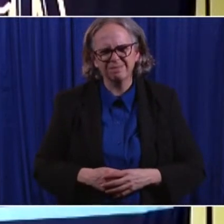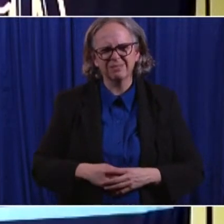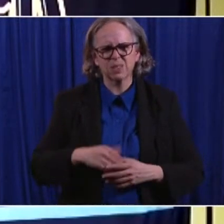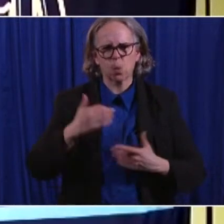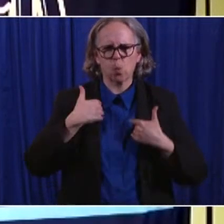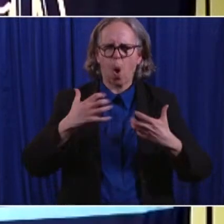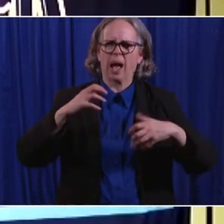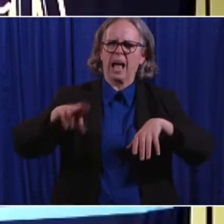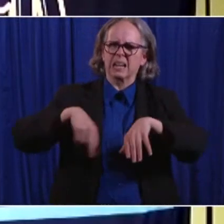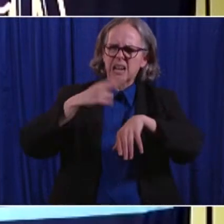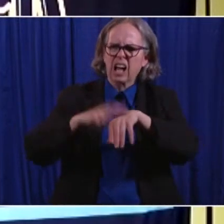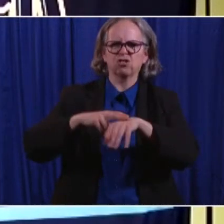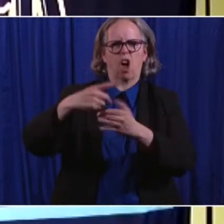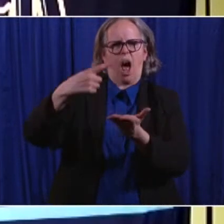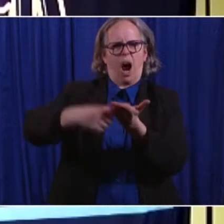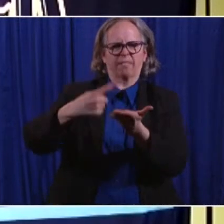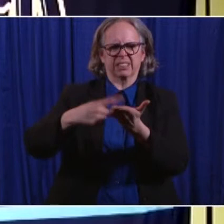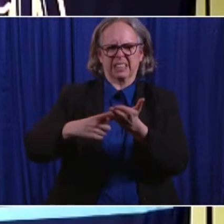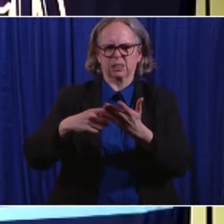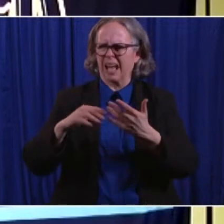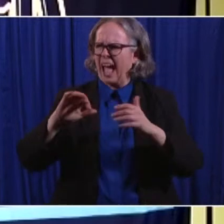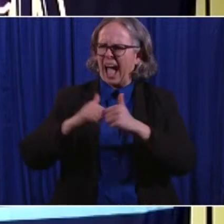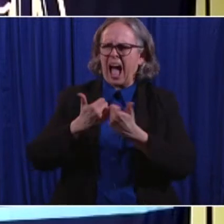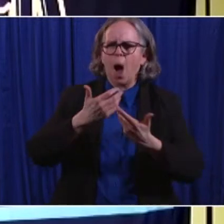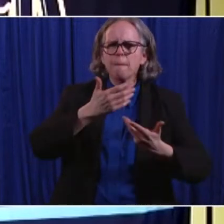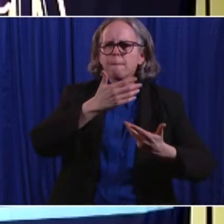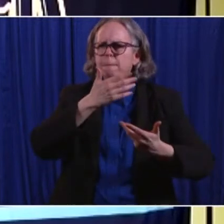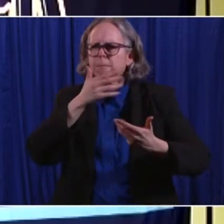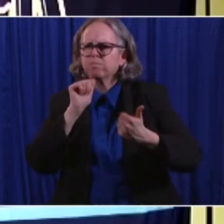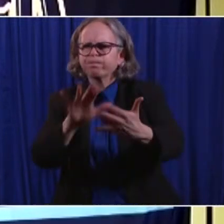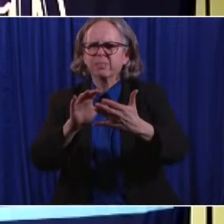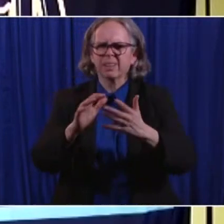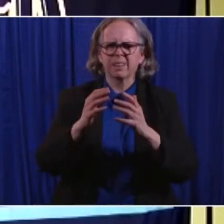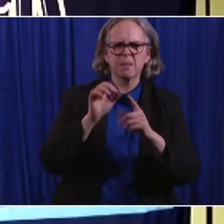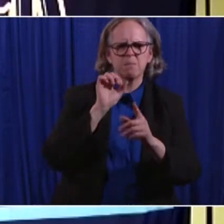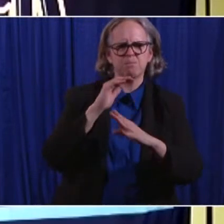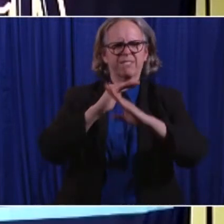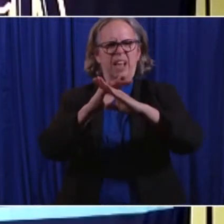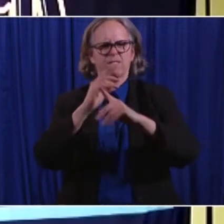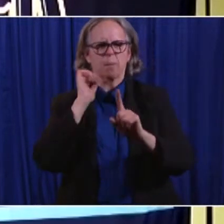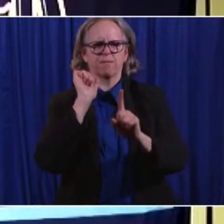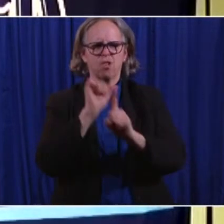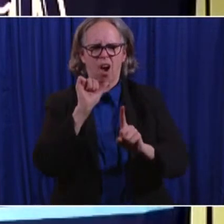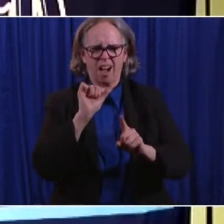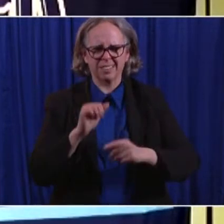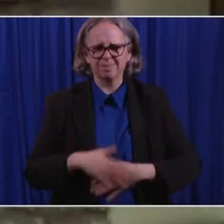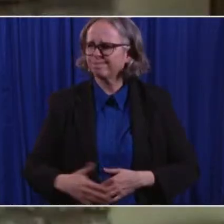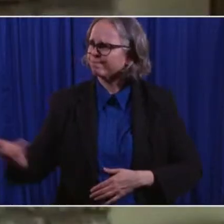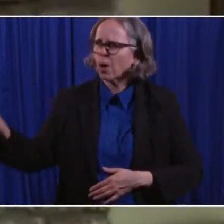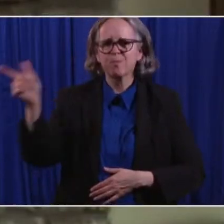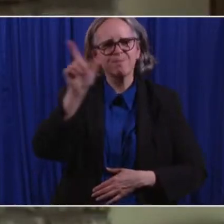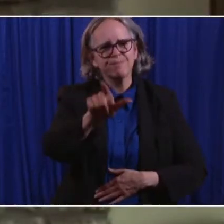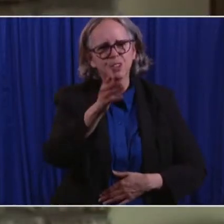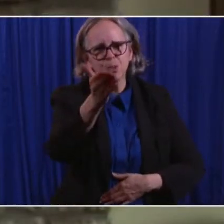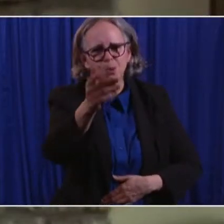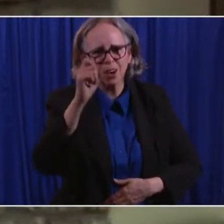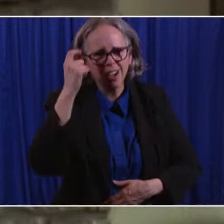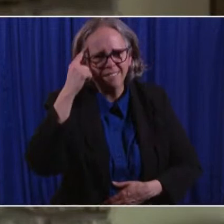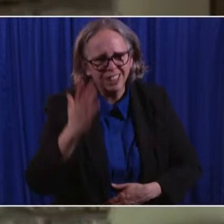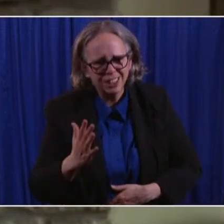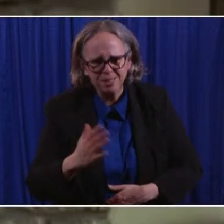on best practices from the things that we're trying to do here in Ohio. Governor, turn it back to you. Thank you very much, Lieutenant